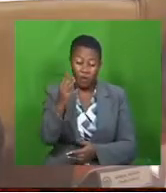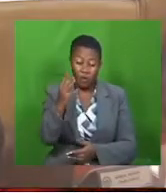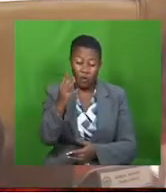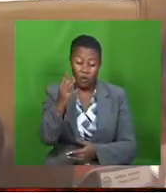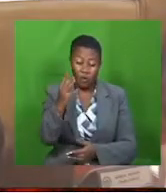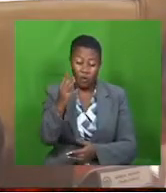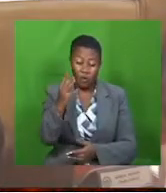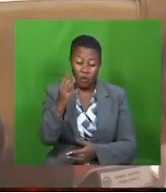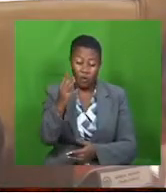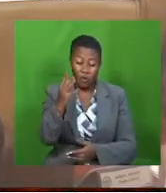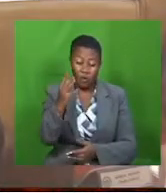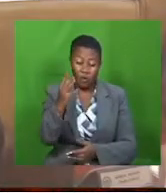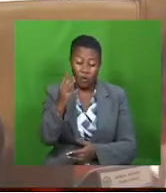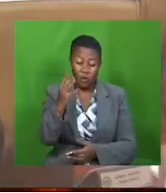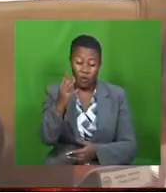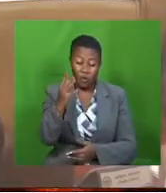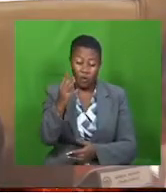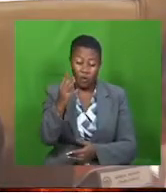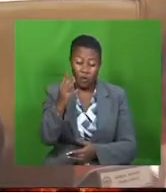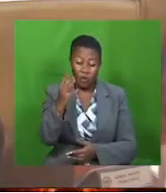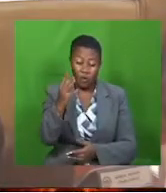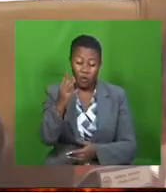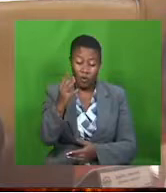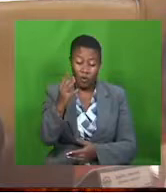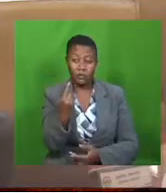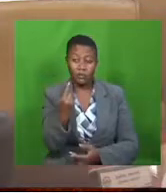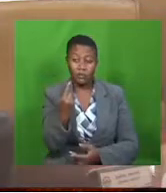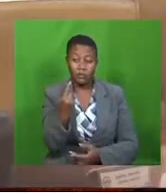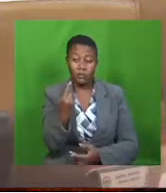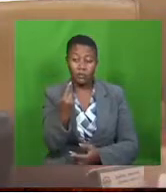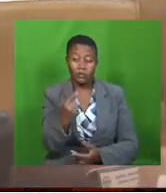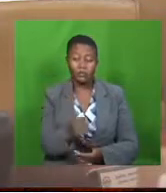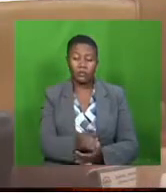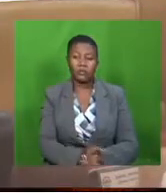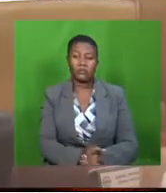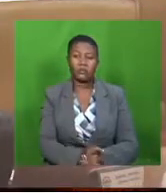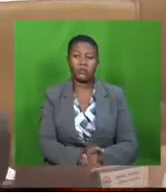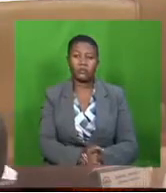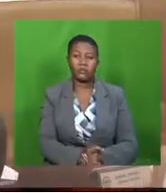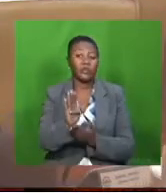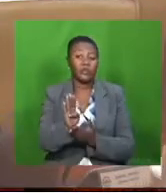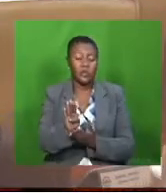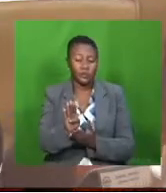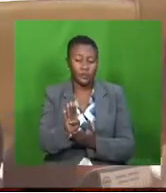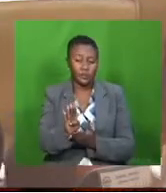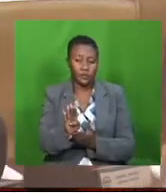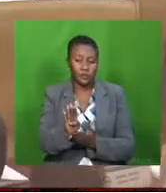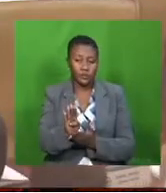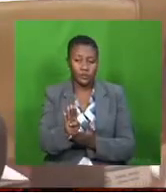discovery bar, yadi mama, Ghana, phone, you know, I am far, mama, particular group.